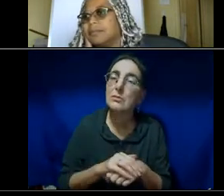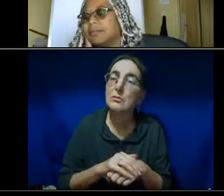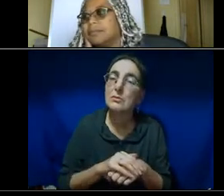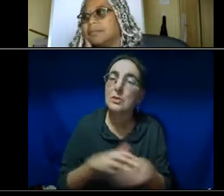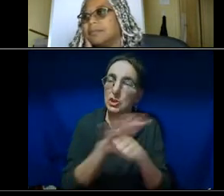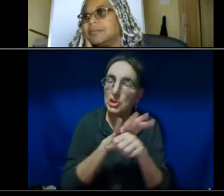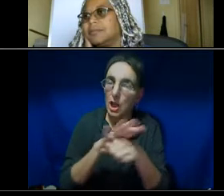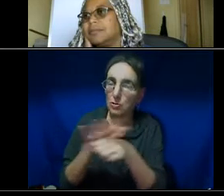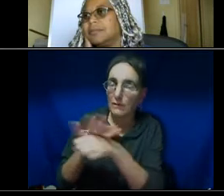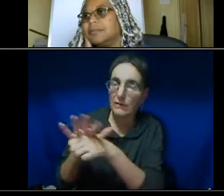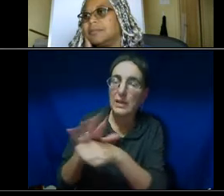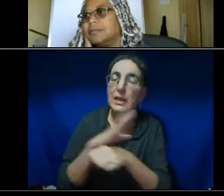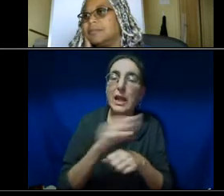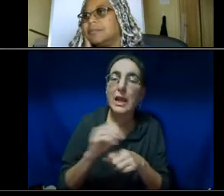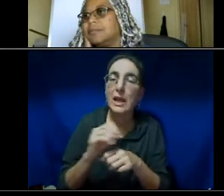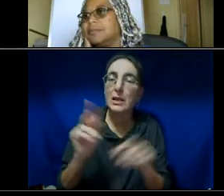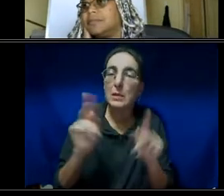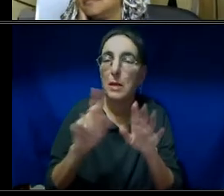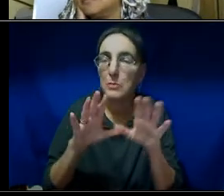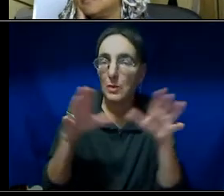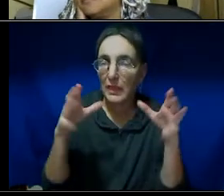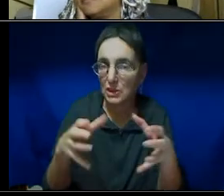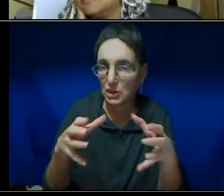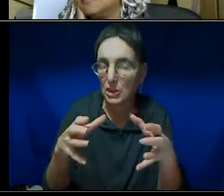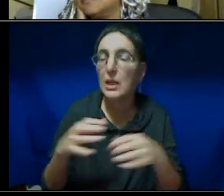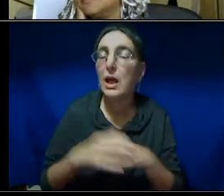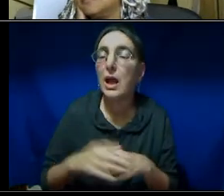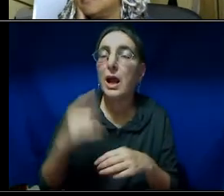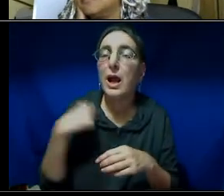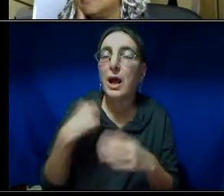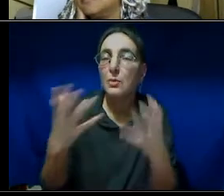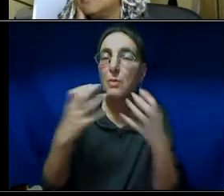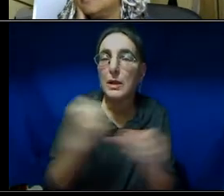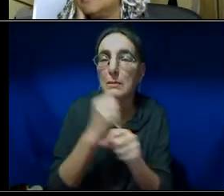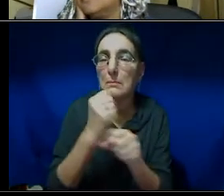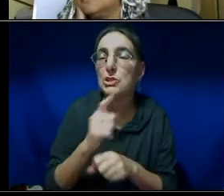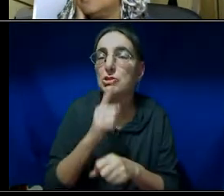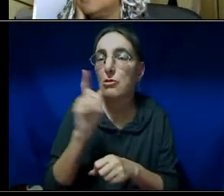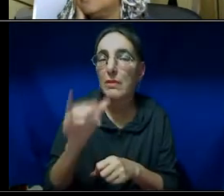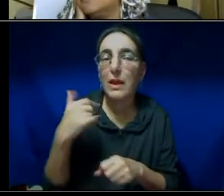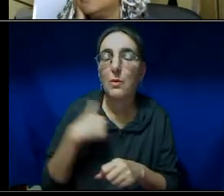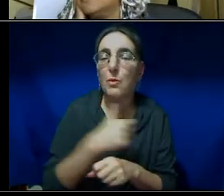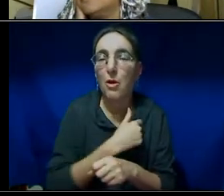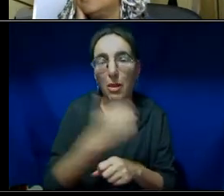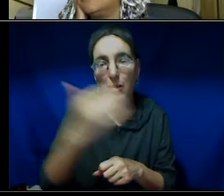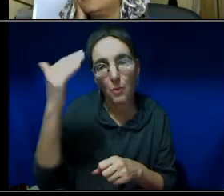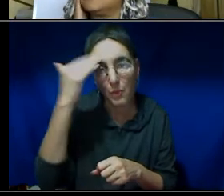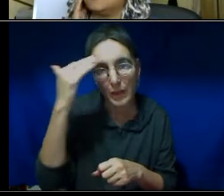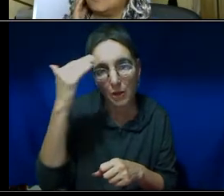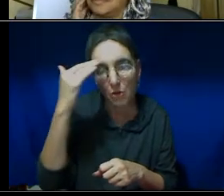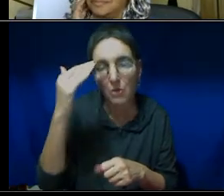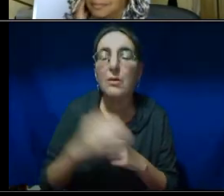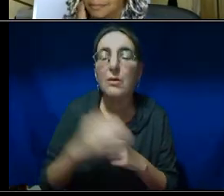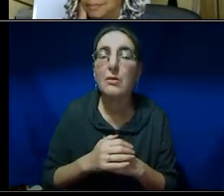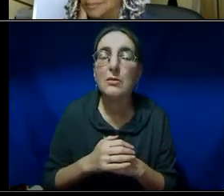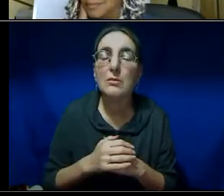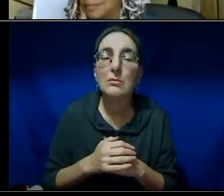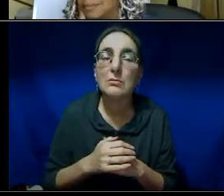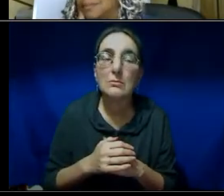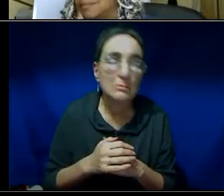and populations, I just want to make sure that we're all aware that